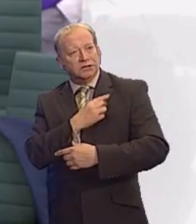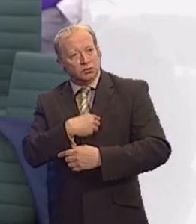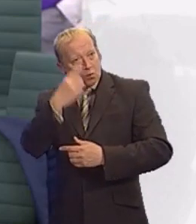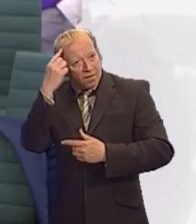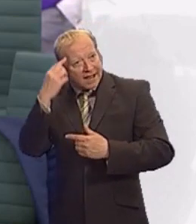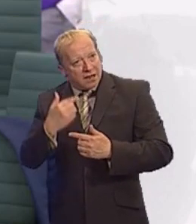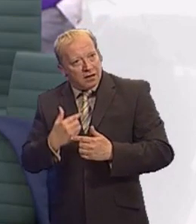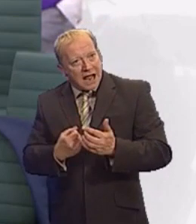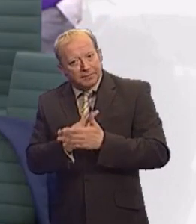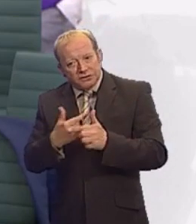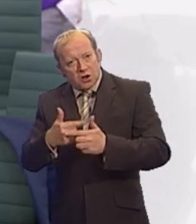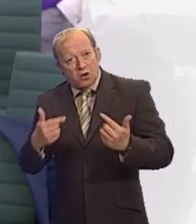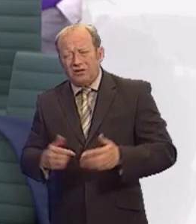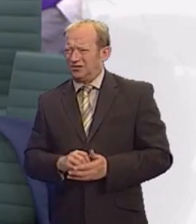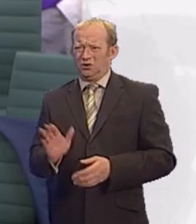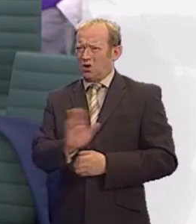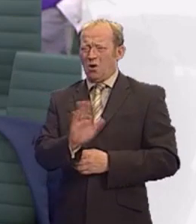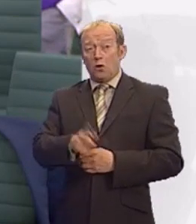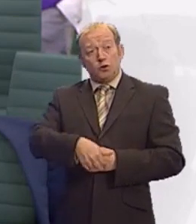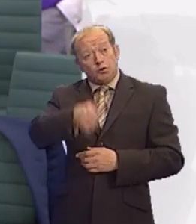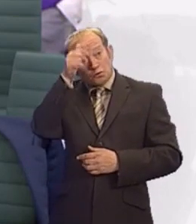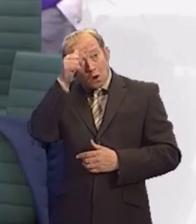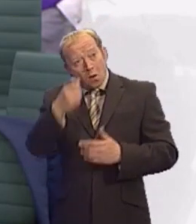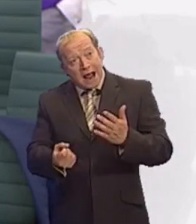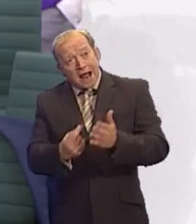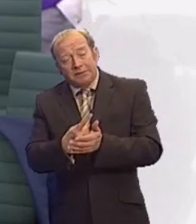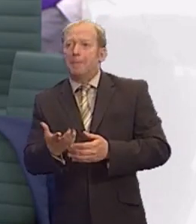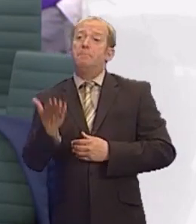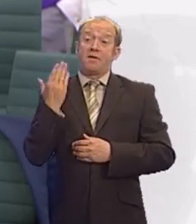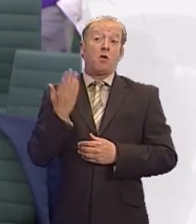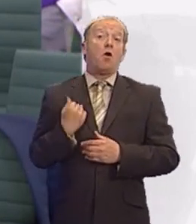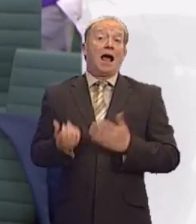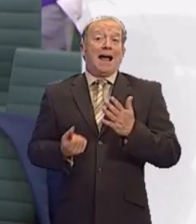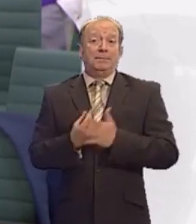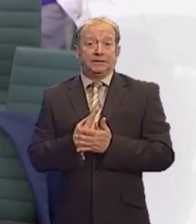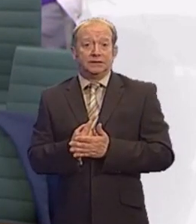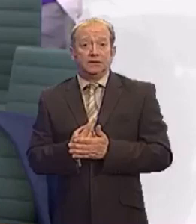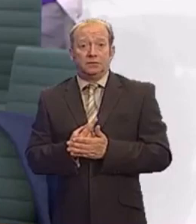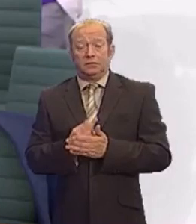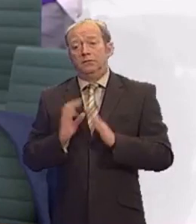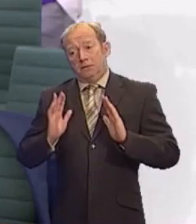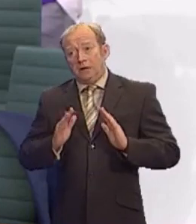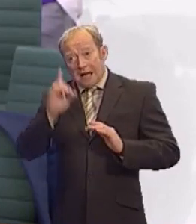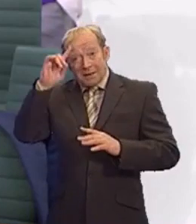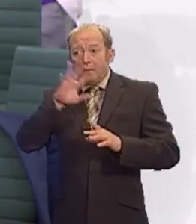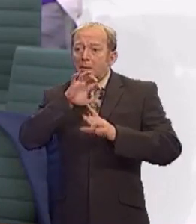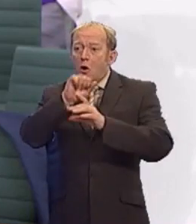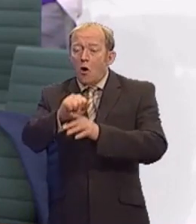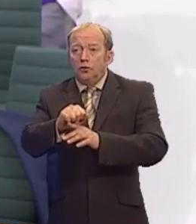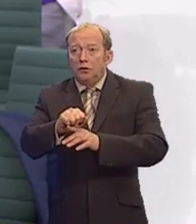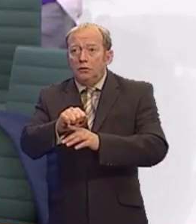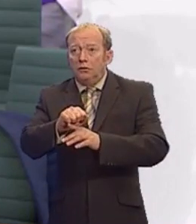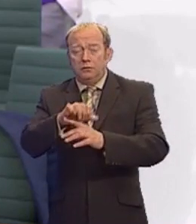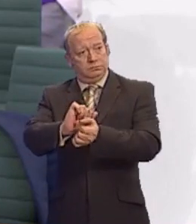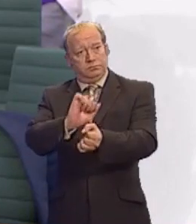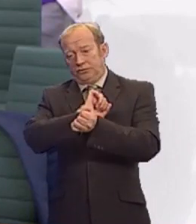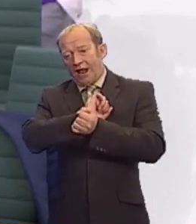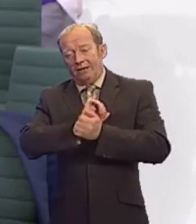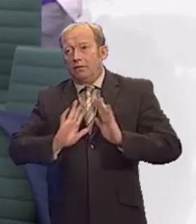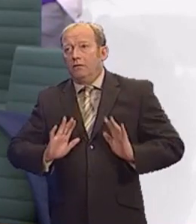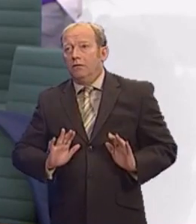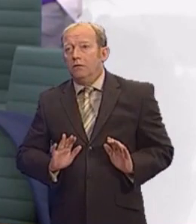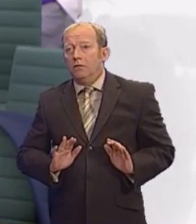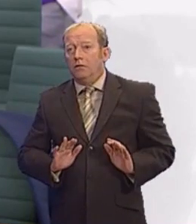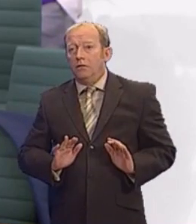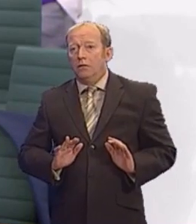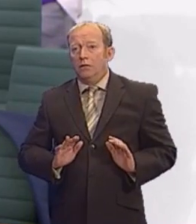widespread at all. But you know it happens. It has happened in the past. We can't, it has happened. People have been caught and convicted for it. I don't